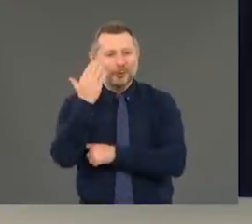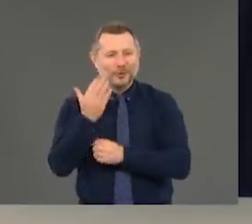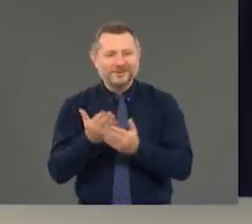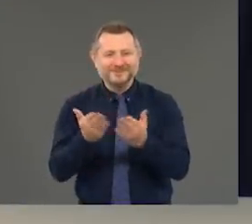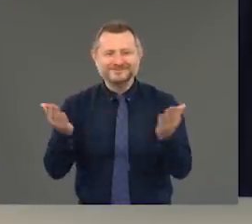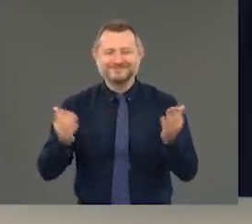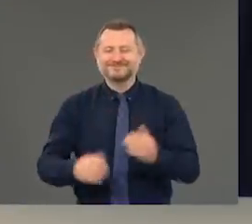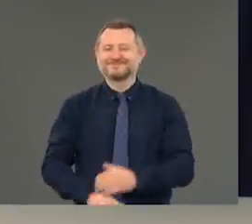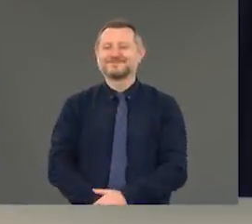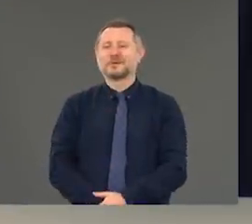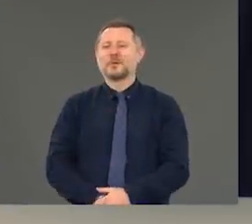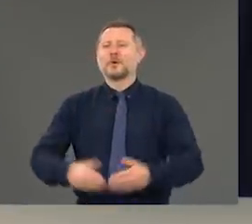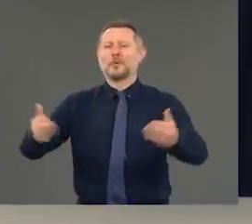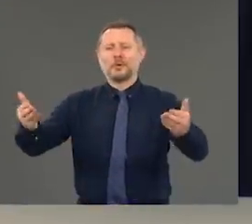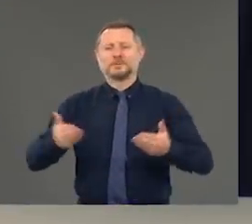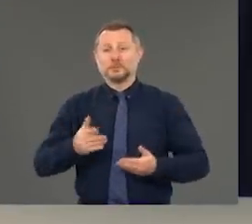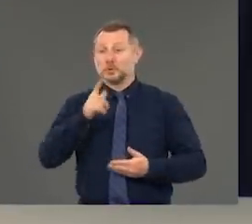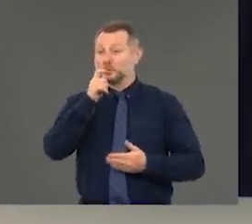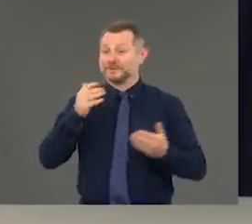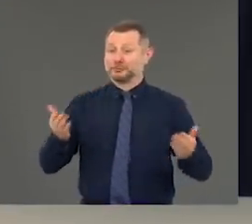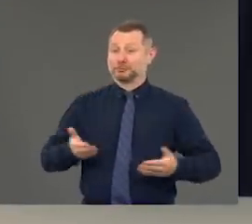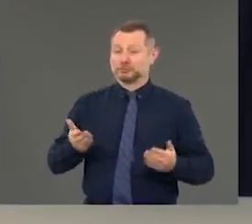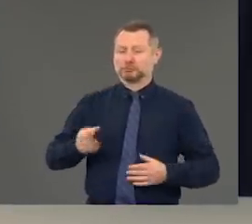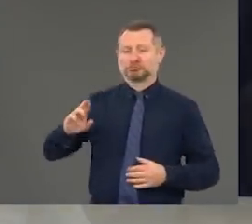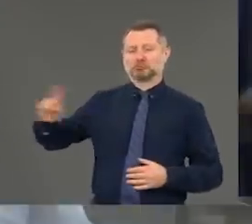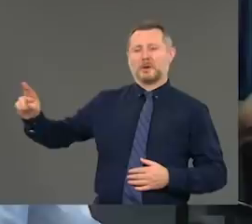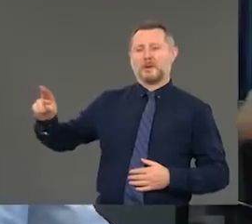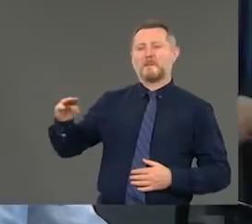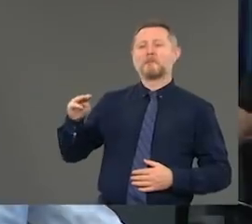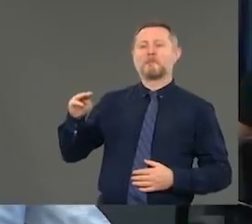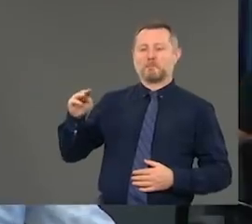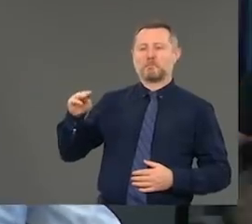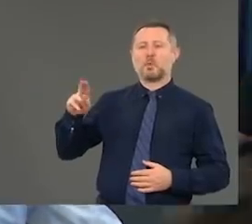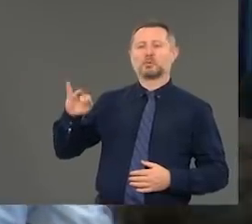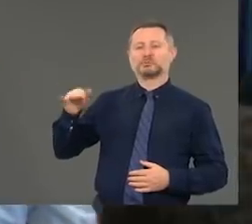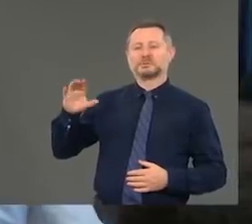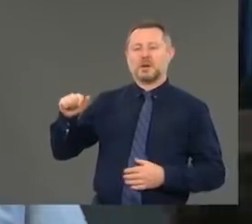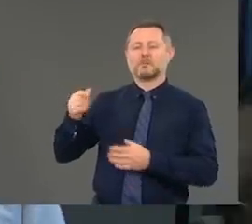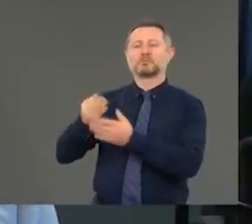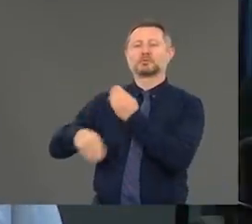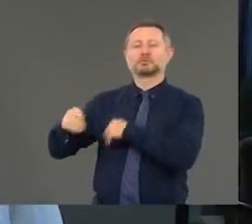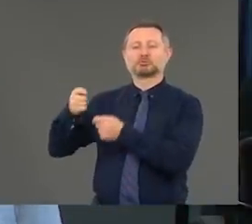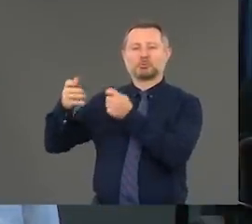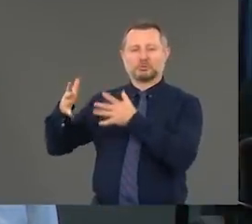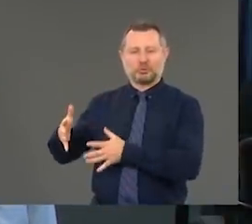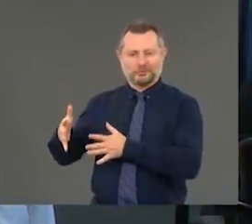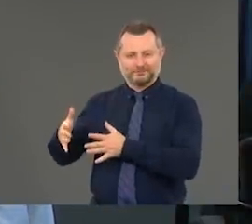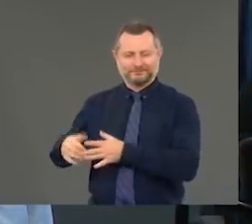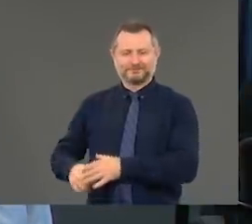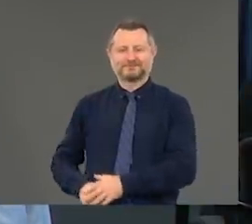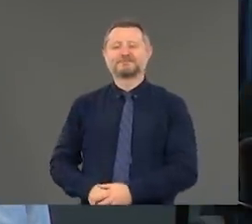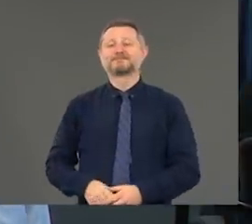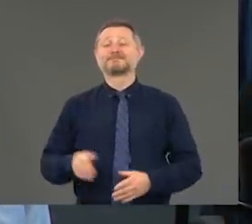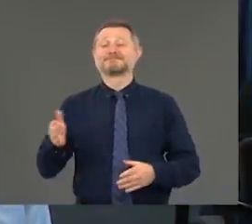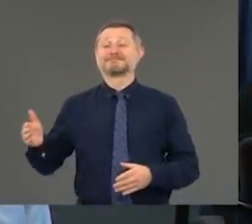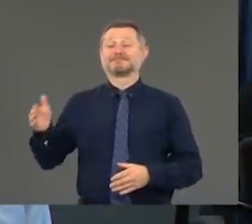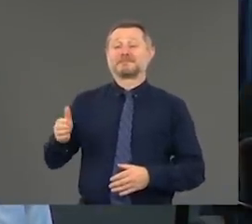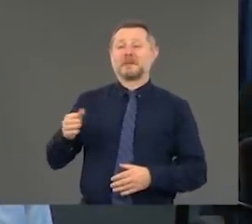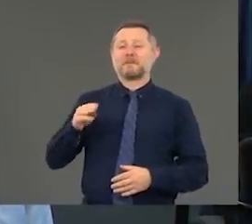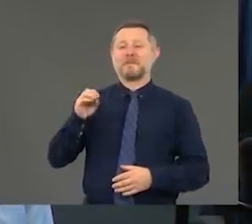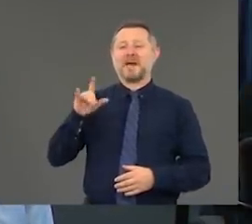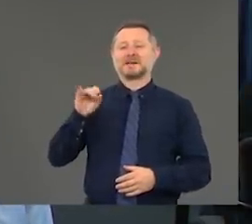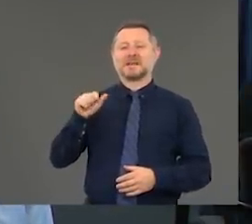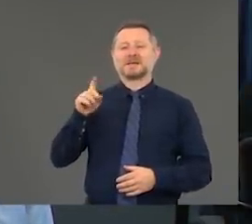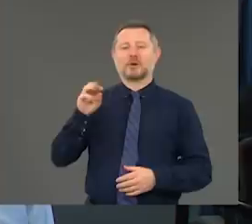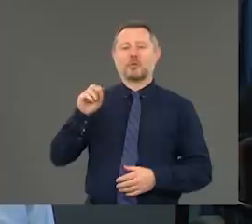Let me introduce the people who are with us today. From my far right, Robert Mujica, Budget Director of the State of New York. To my immediate right, Melissa DeRosa, Secretary